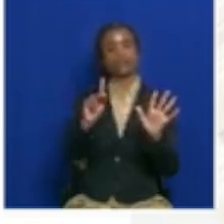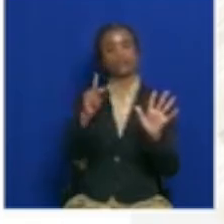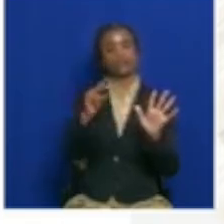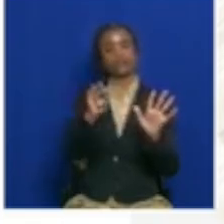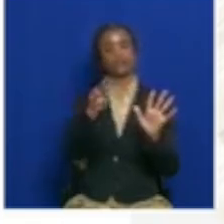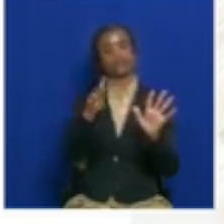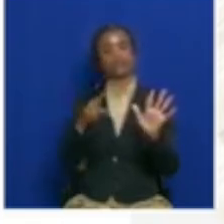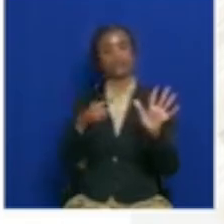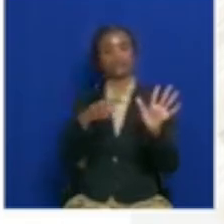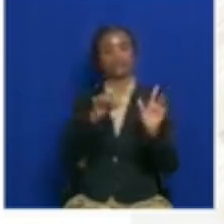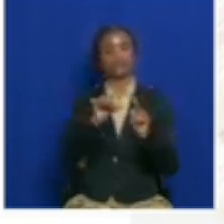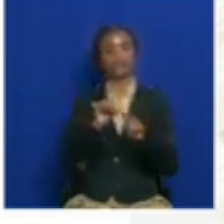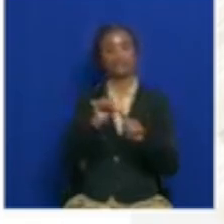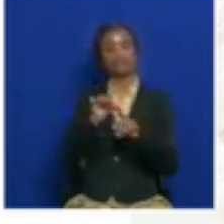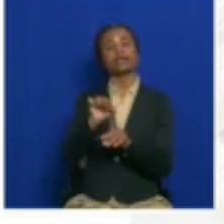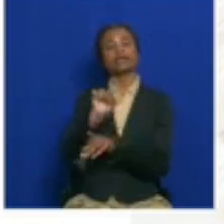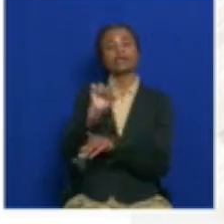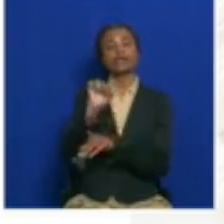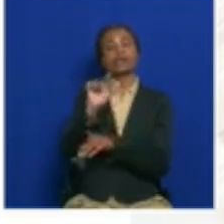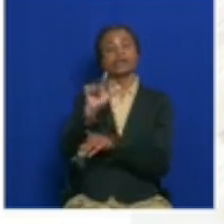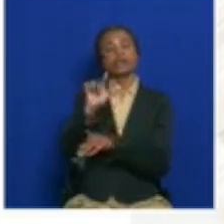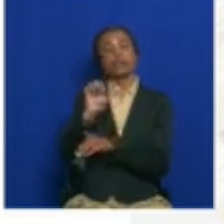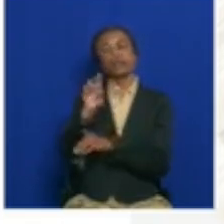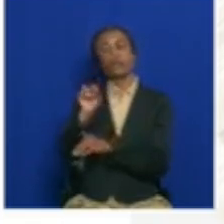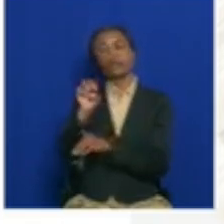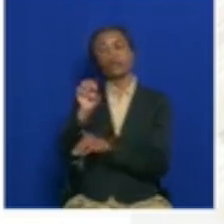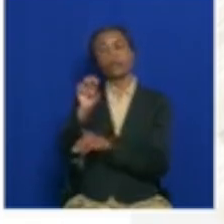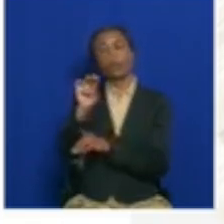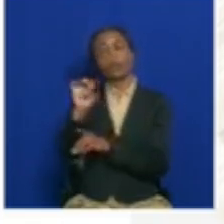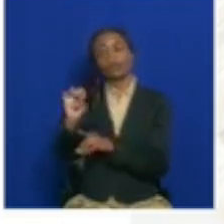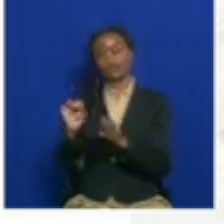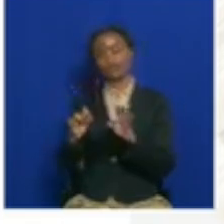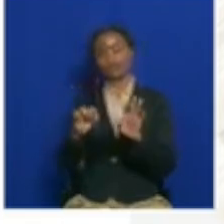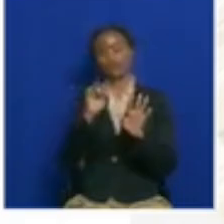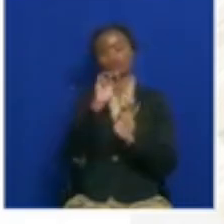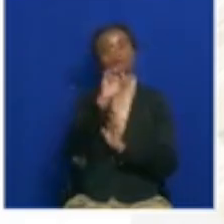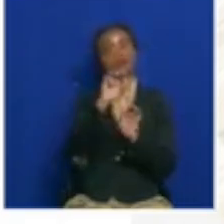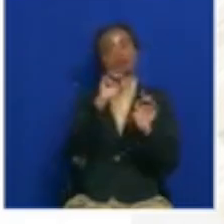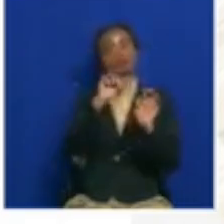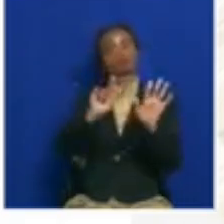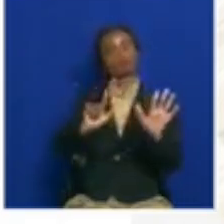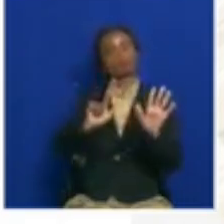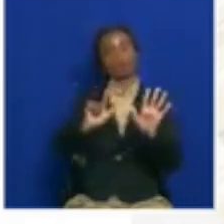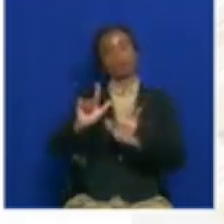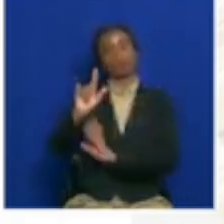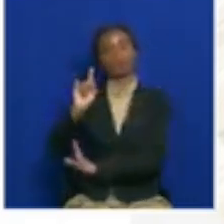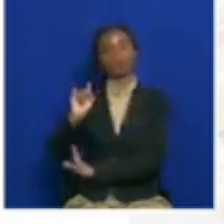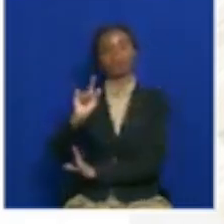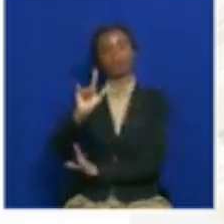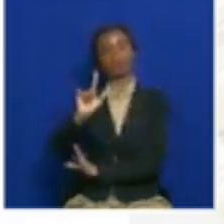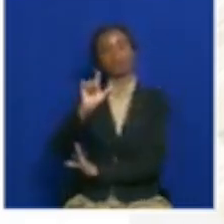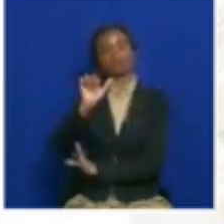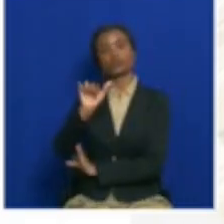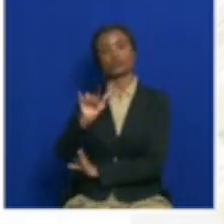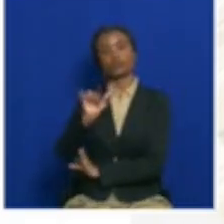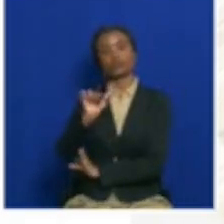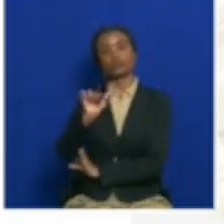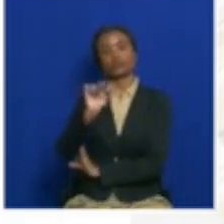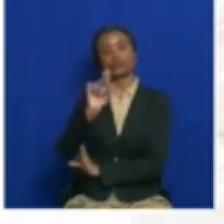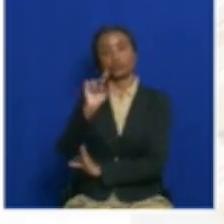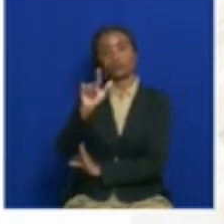Lenono, Brigadier Onika Offensive Tlwadi, Colonel Anton Paulson,